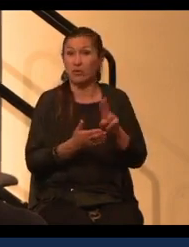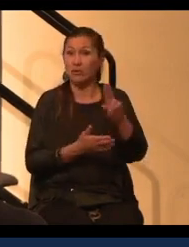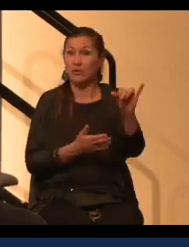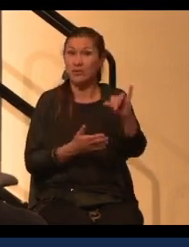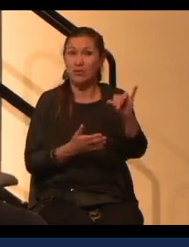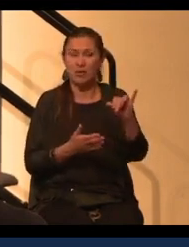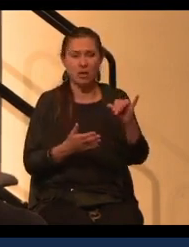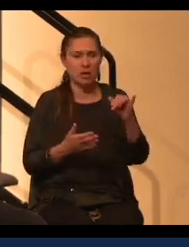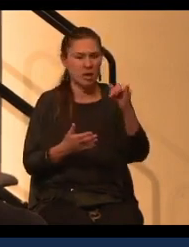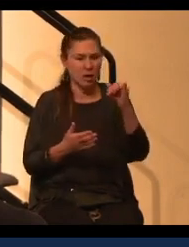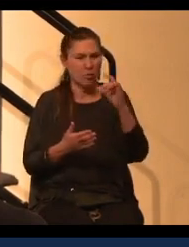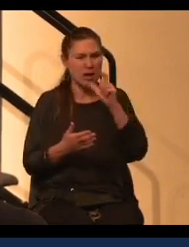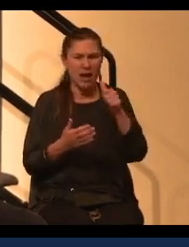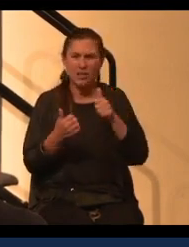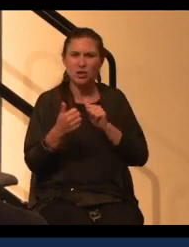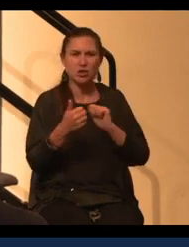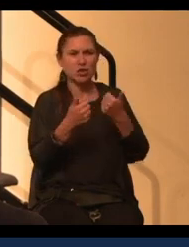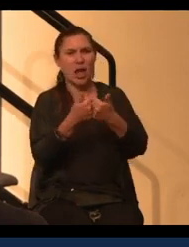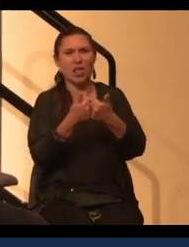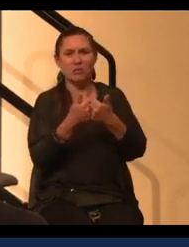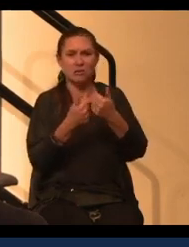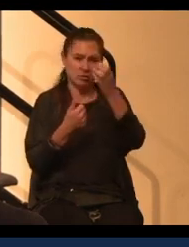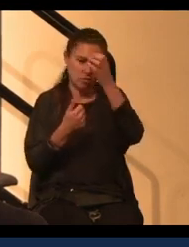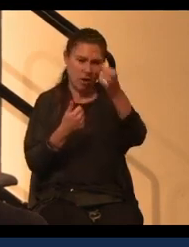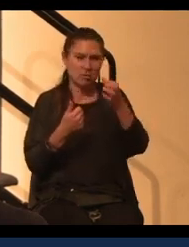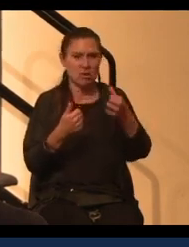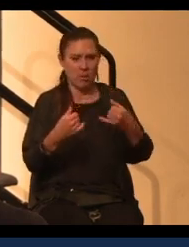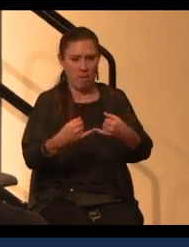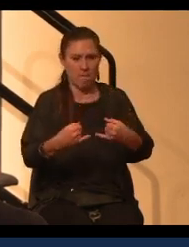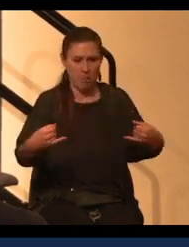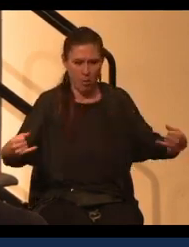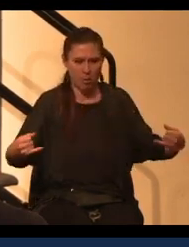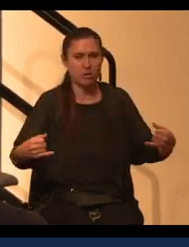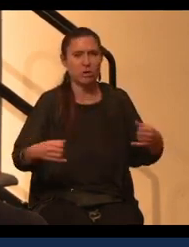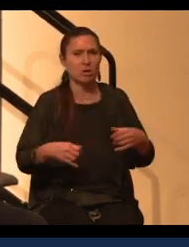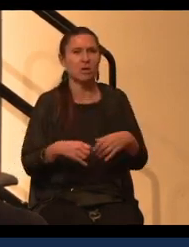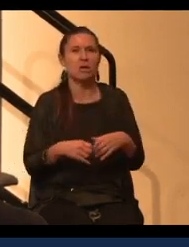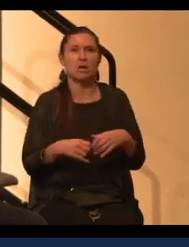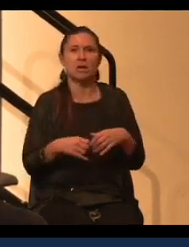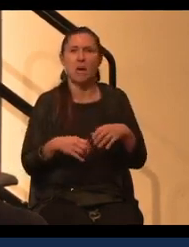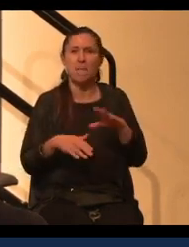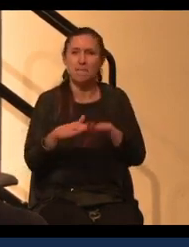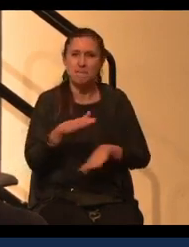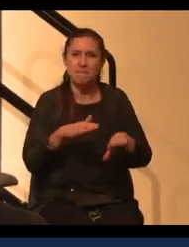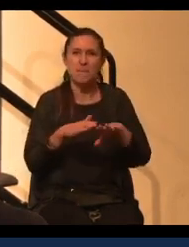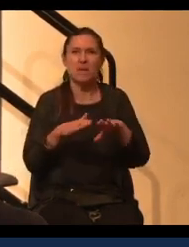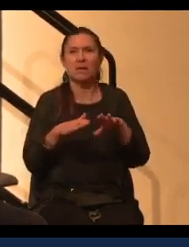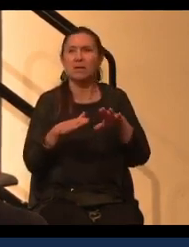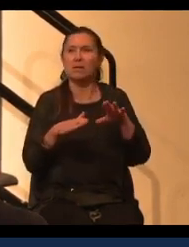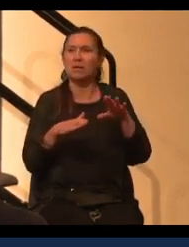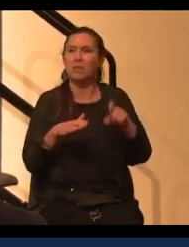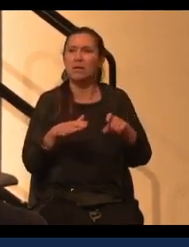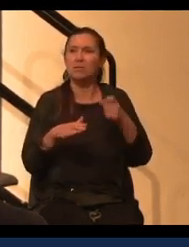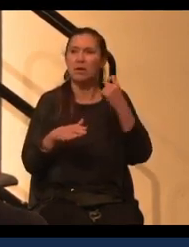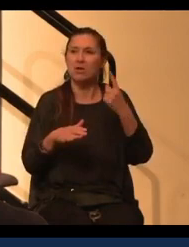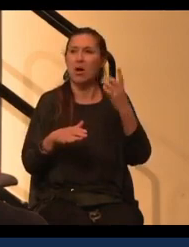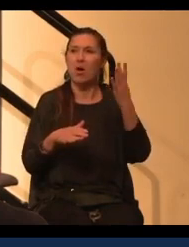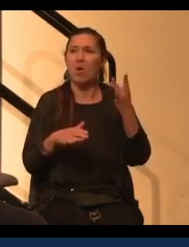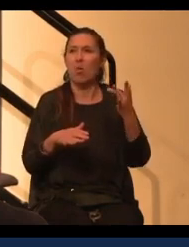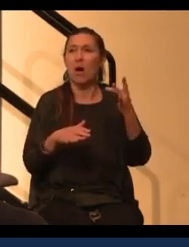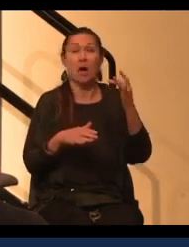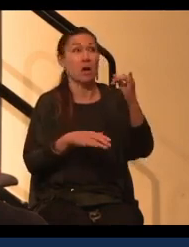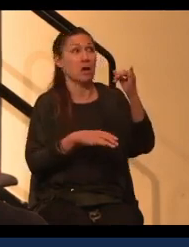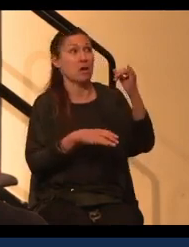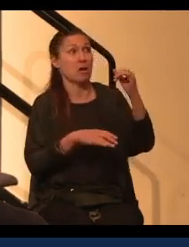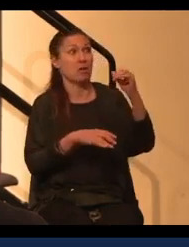questioned enough. But I think it's fundamental in understanding why our internationals are being discriminated against. And